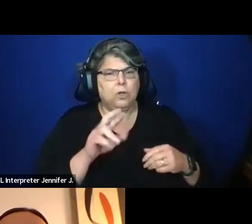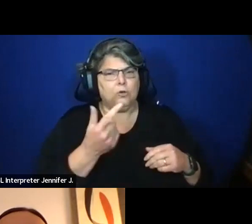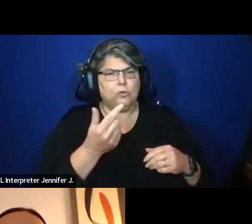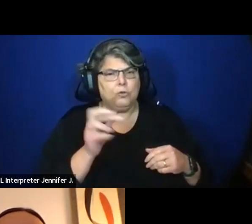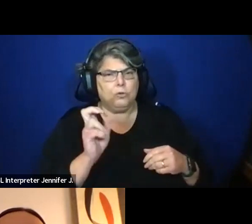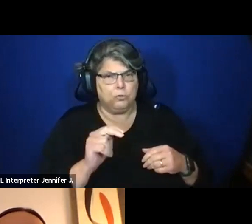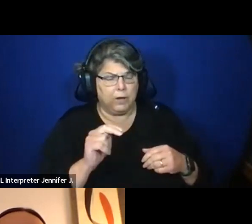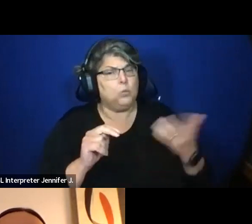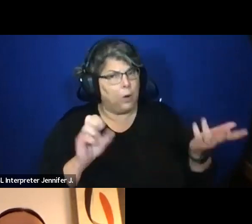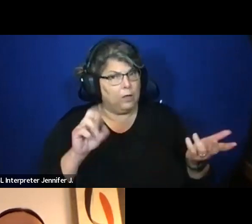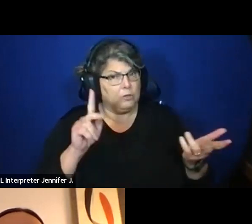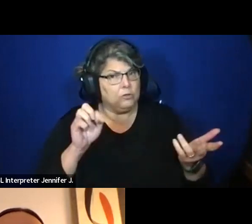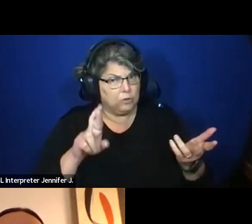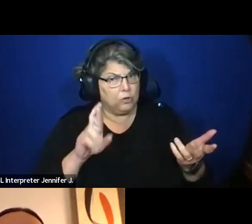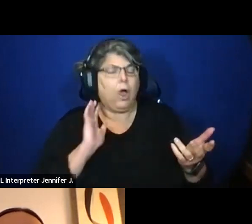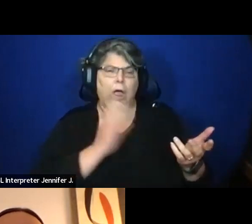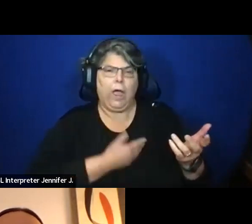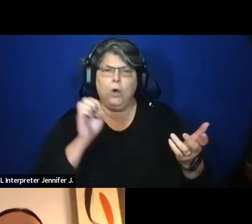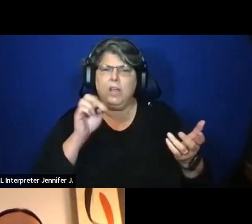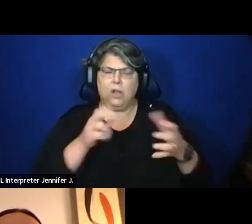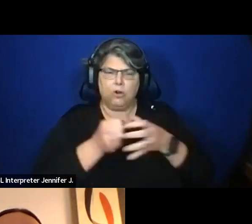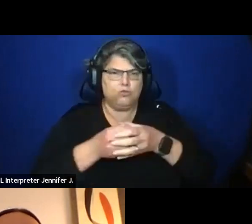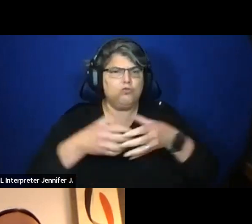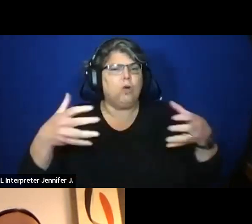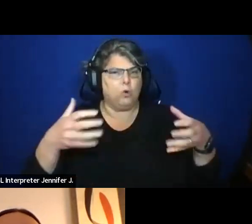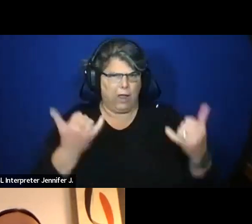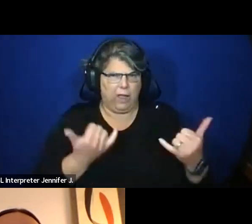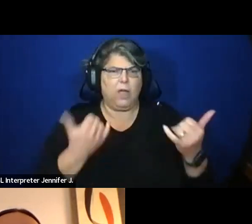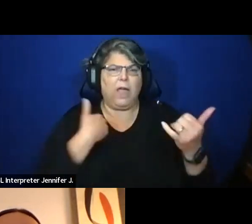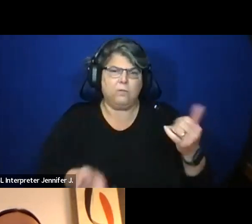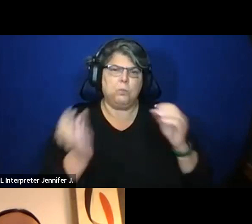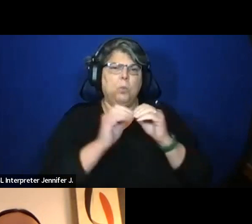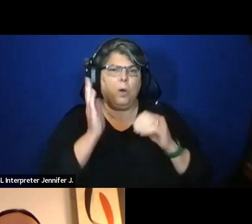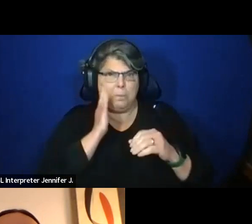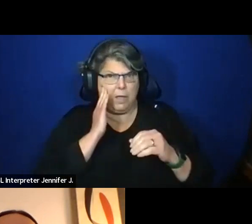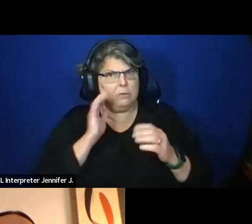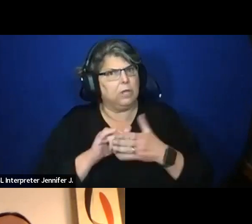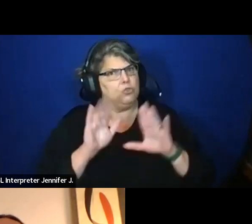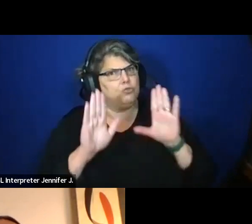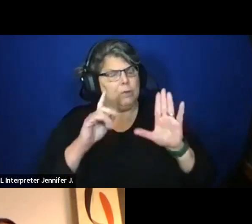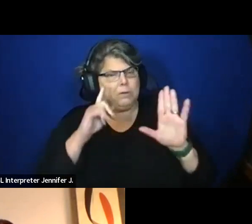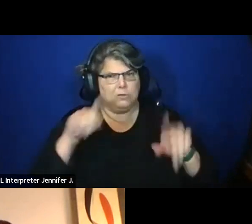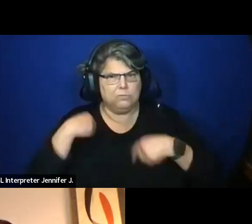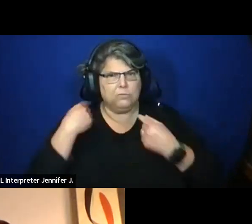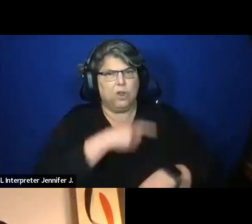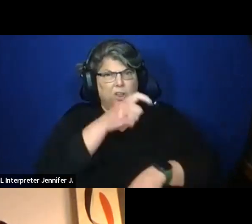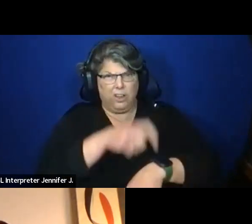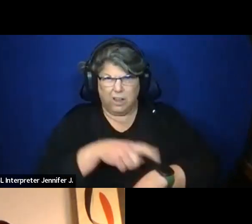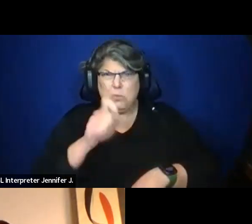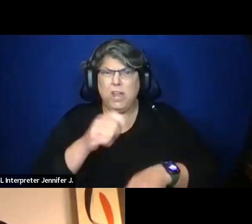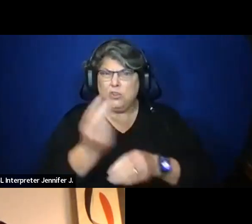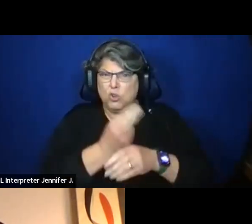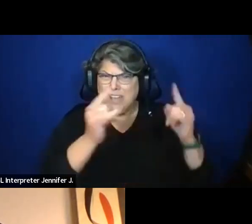Sutter has actually extended its ER. So our ER has grown in bed capacity, which has been great because for the longest time, we were using a tent outside of our